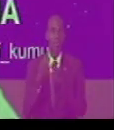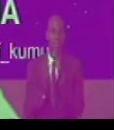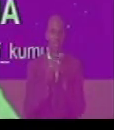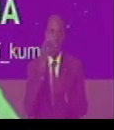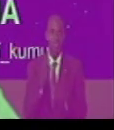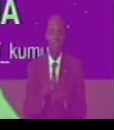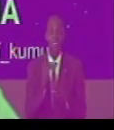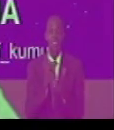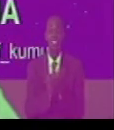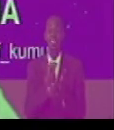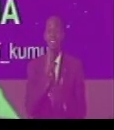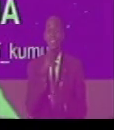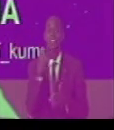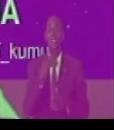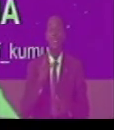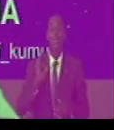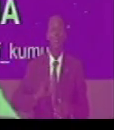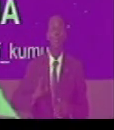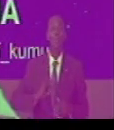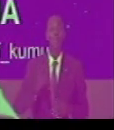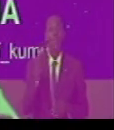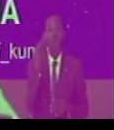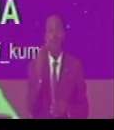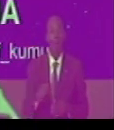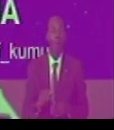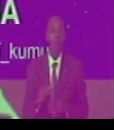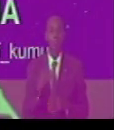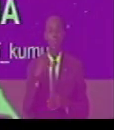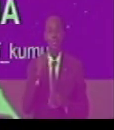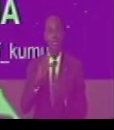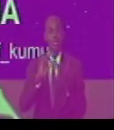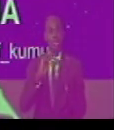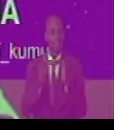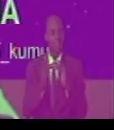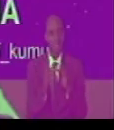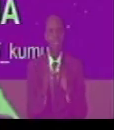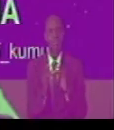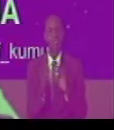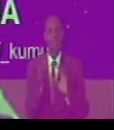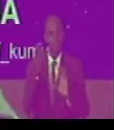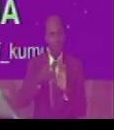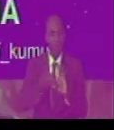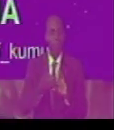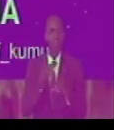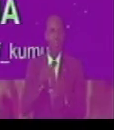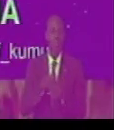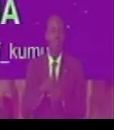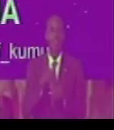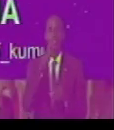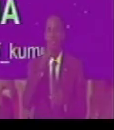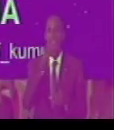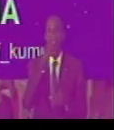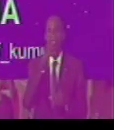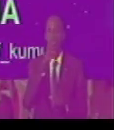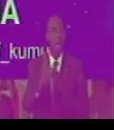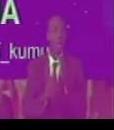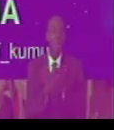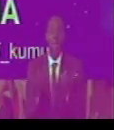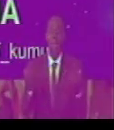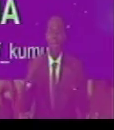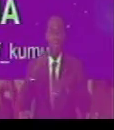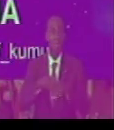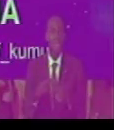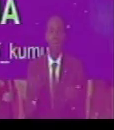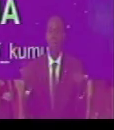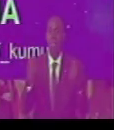all the problems of your life in Jesus' name. That is the advantage of technology. Those who are not yet using it, you have heard the testimony. Log